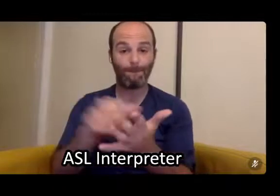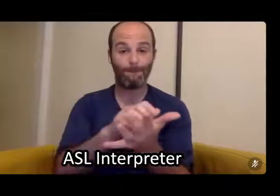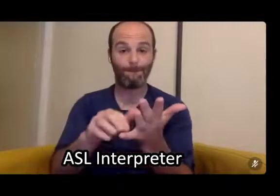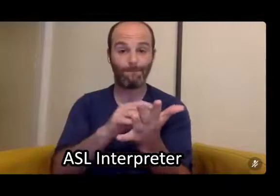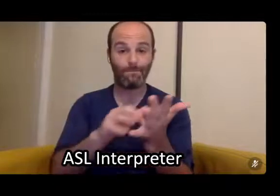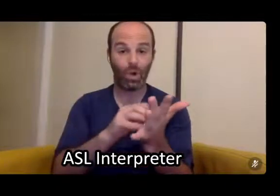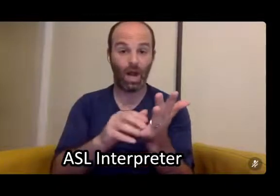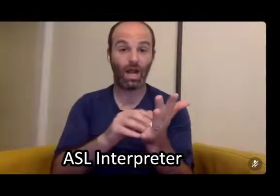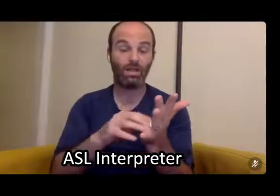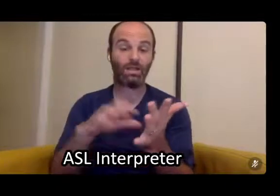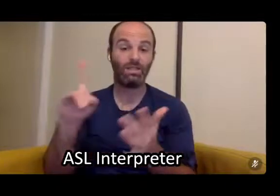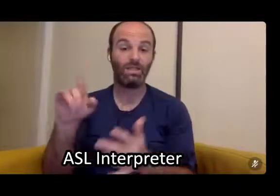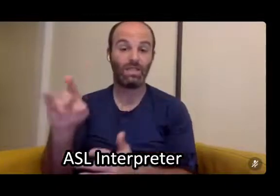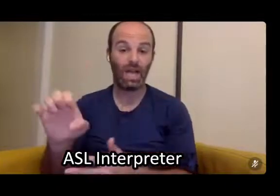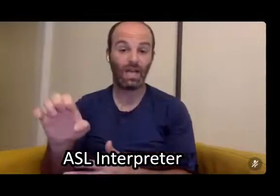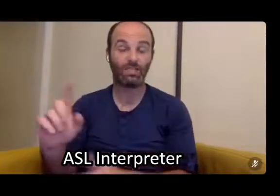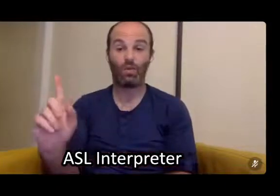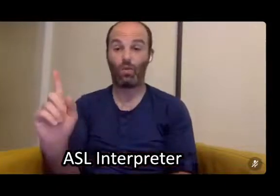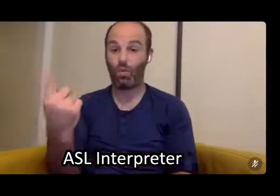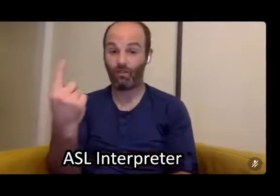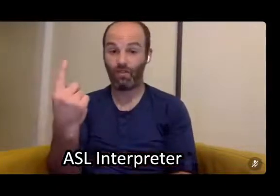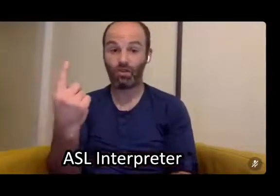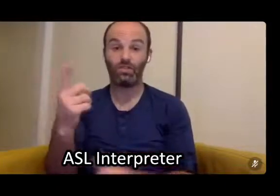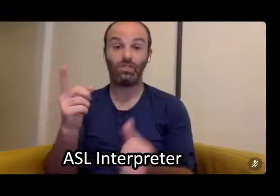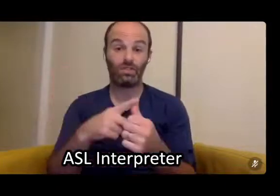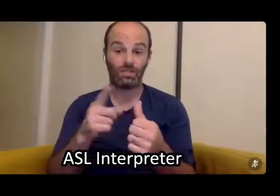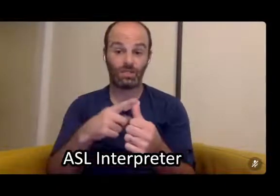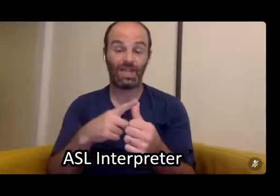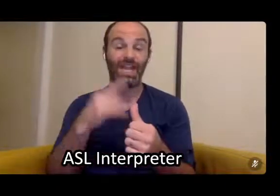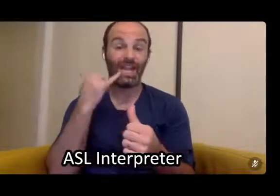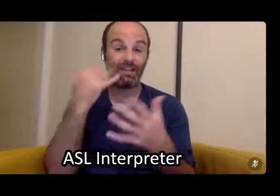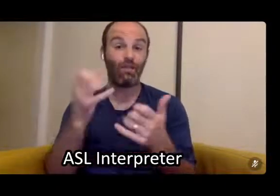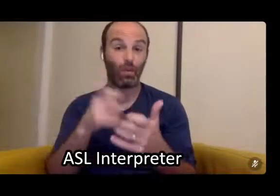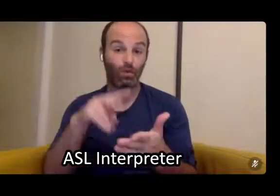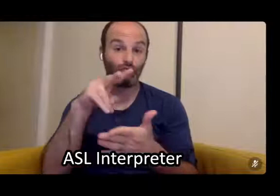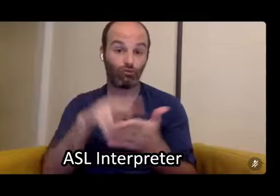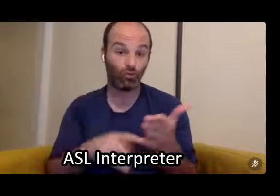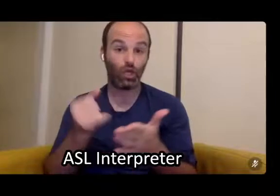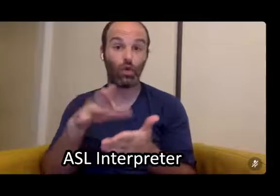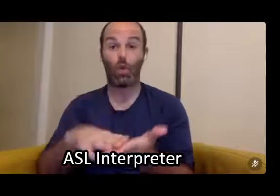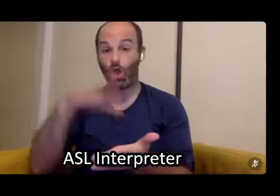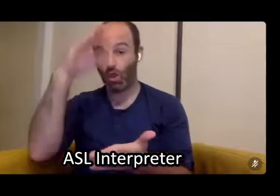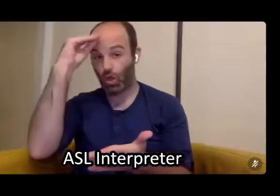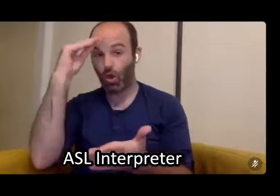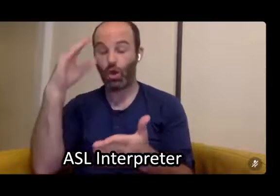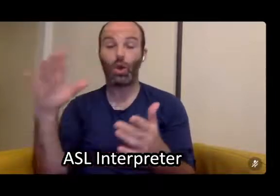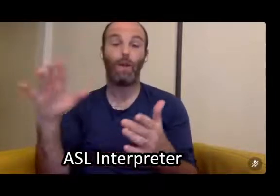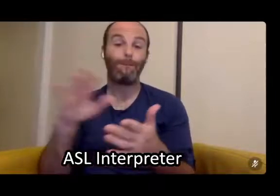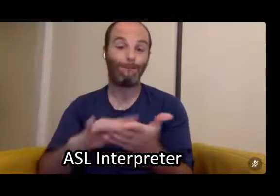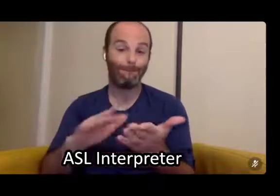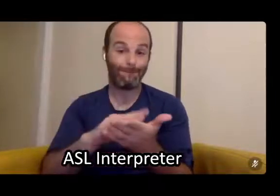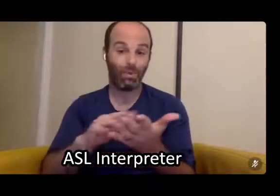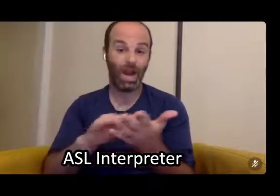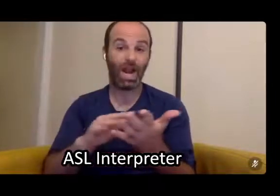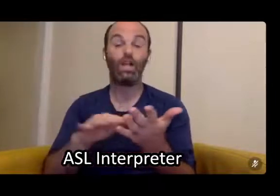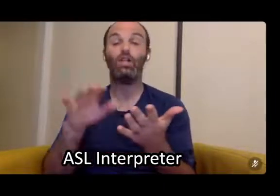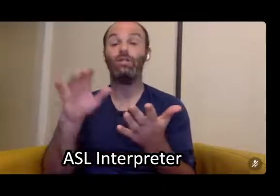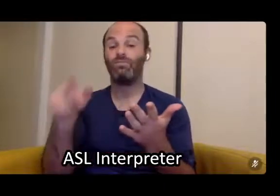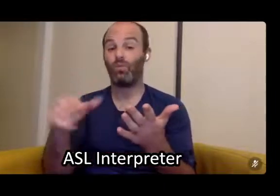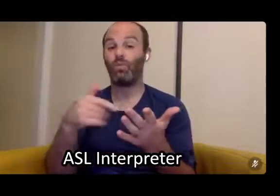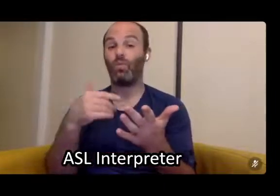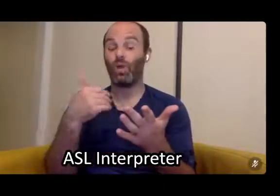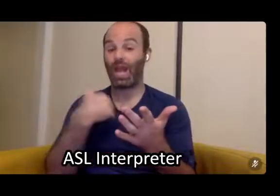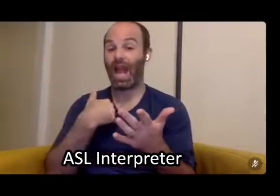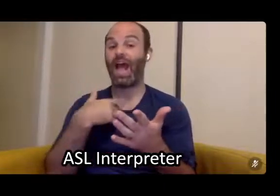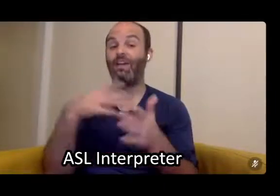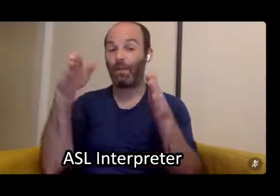impaired folks listening that read or want to learn Braille, you can get them for free. We have a wonderful person in our Discord